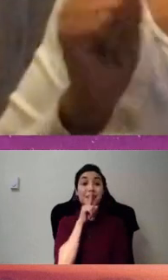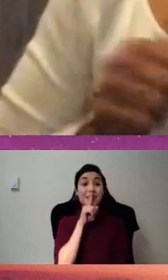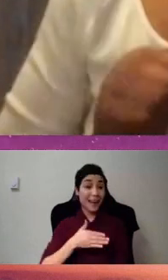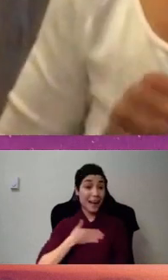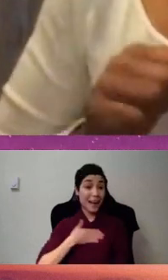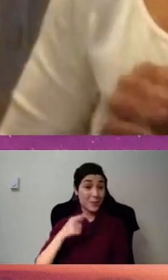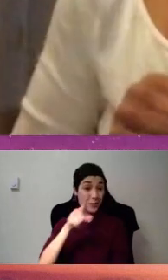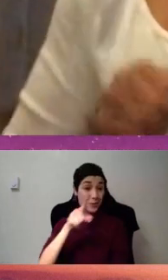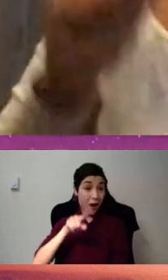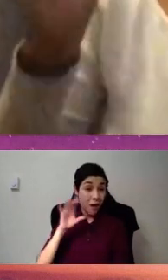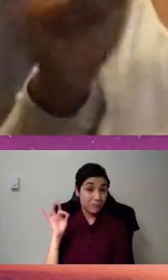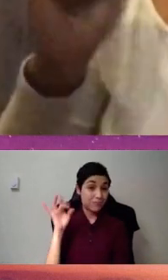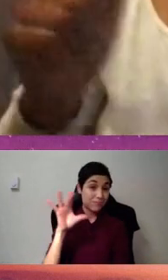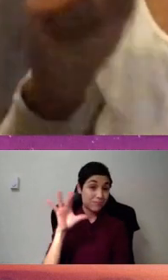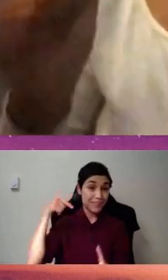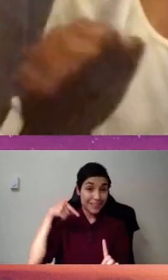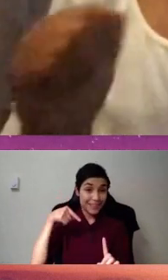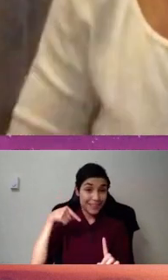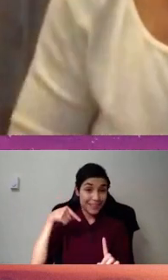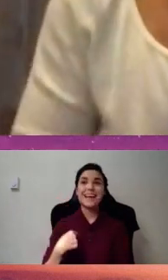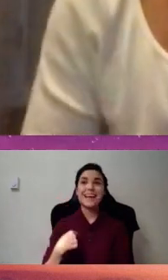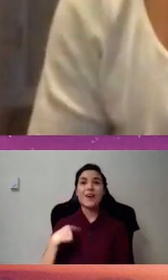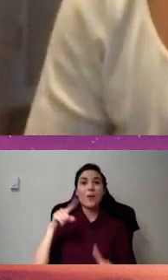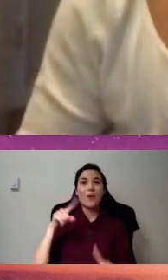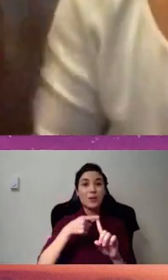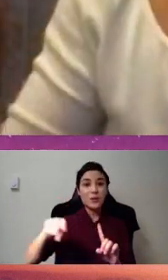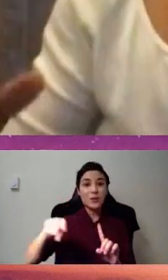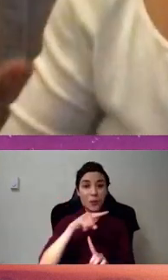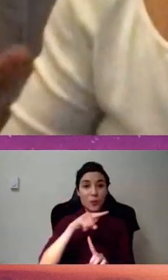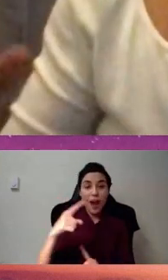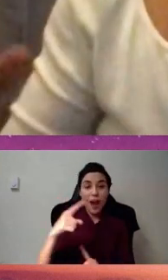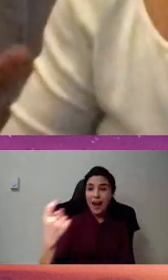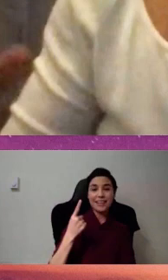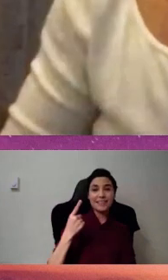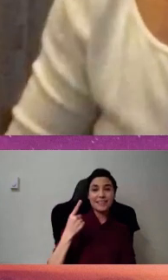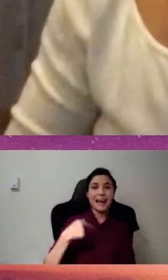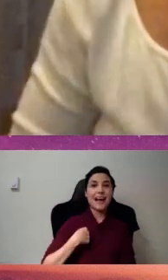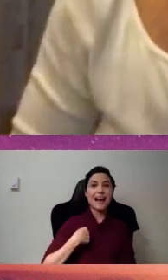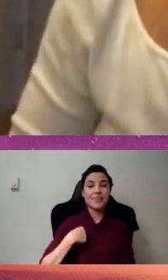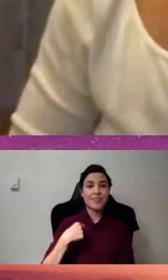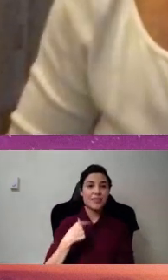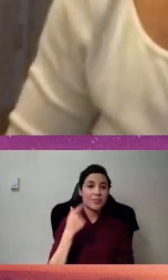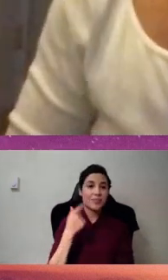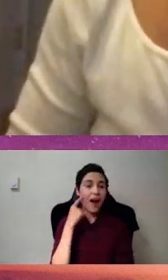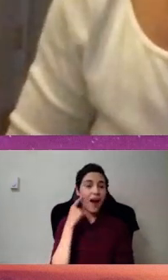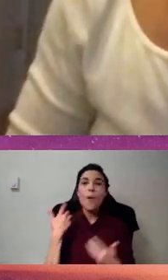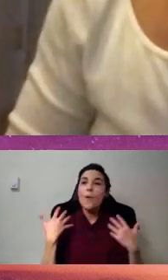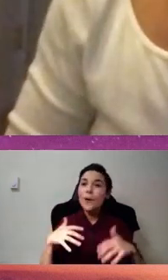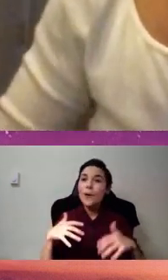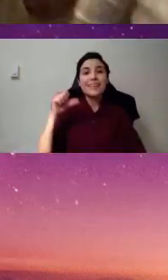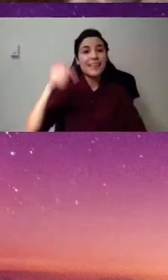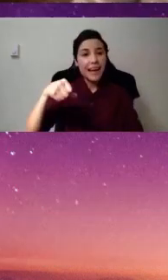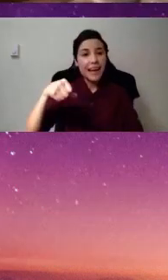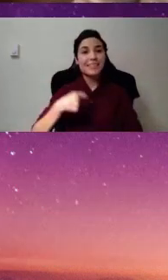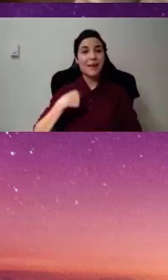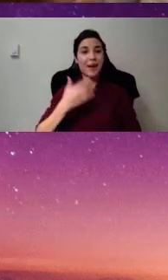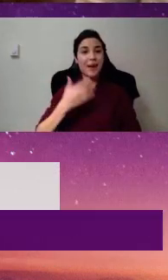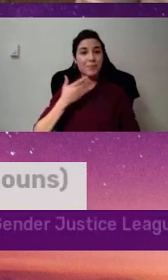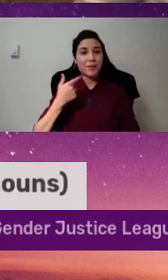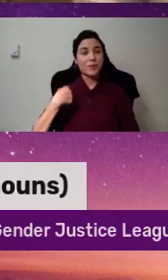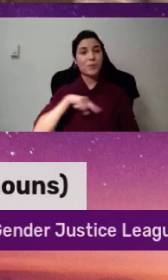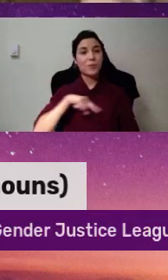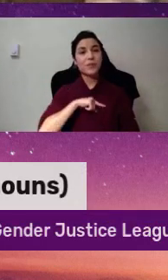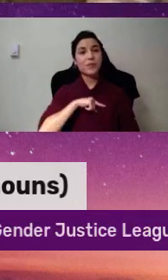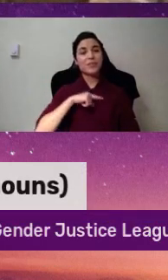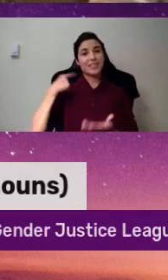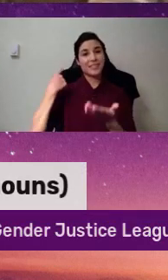oh, we're going there. Yeah, like we're getting to that piece. So I'm glad that we're ending with this. And yeah,